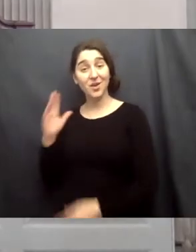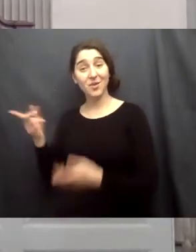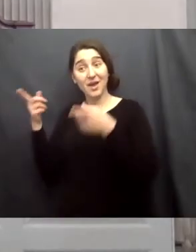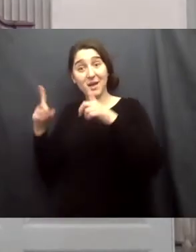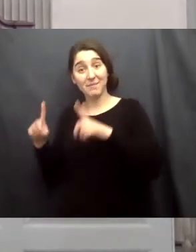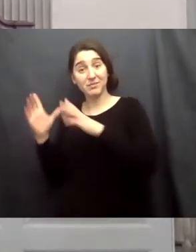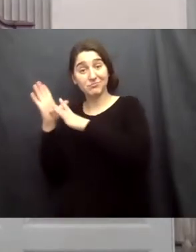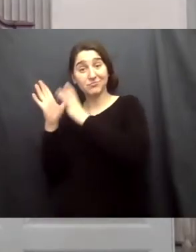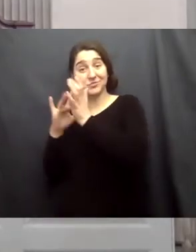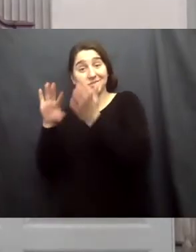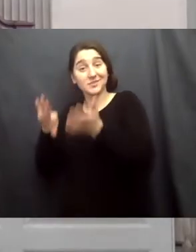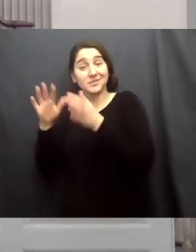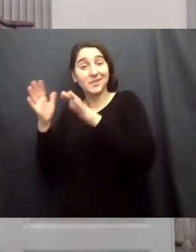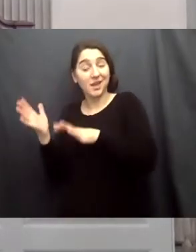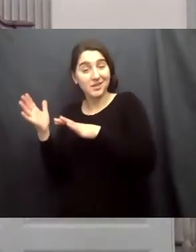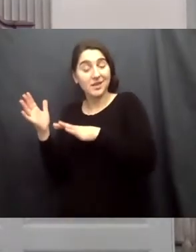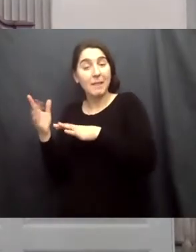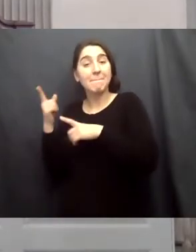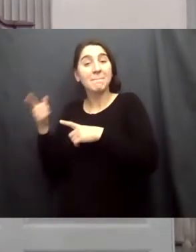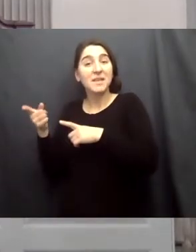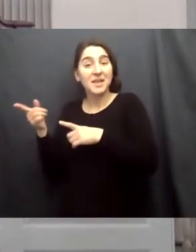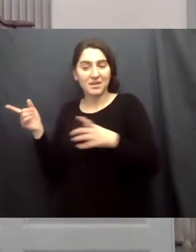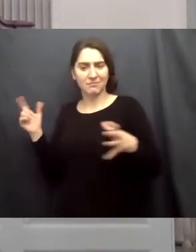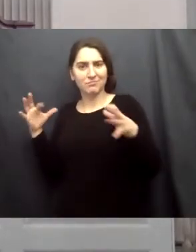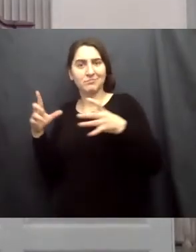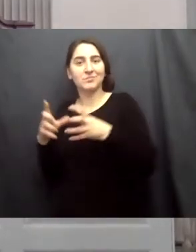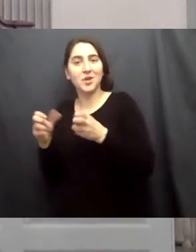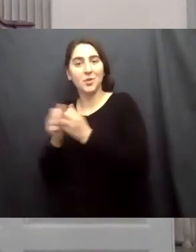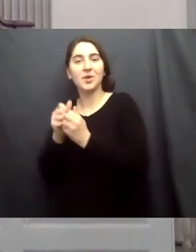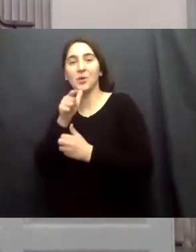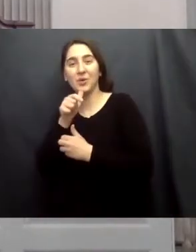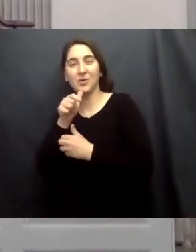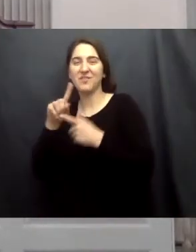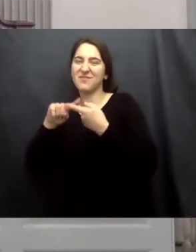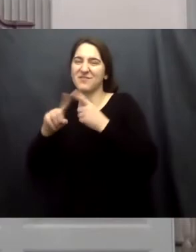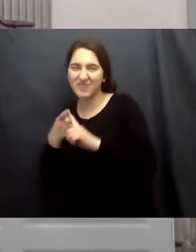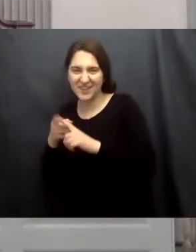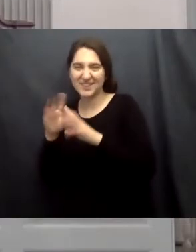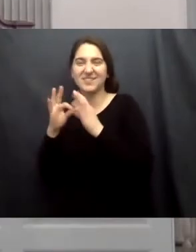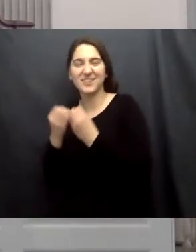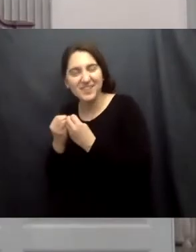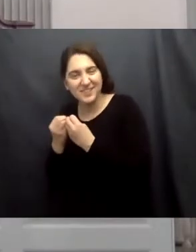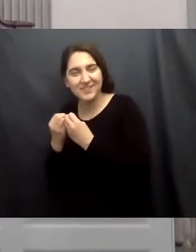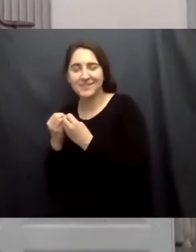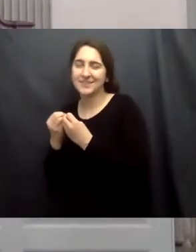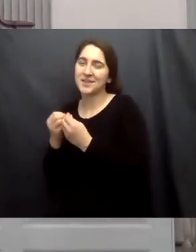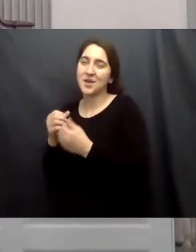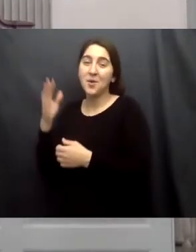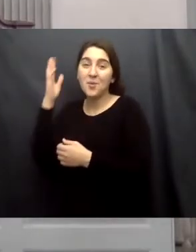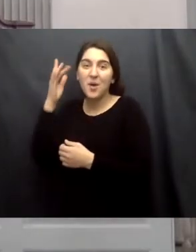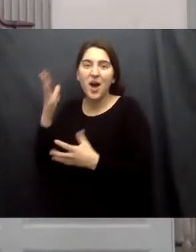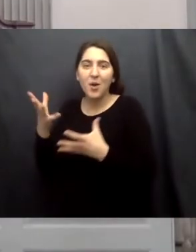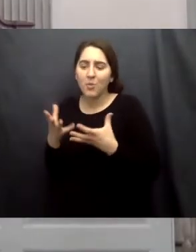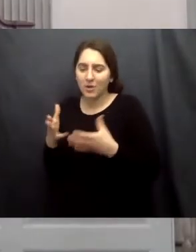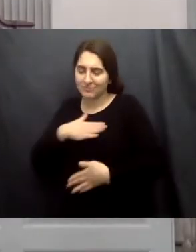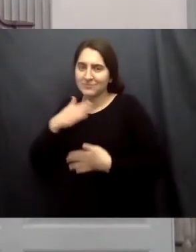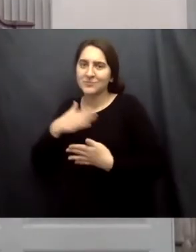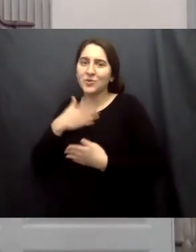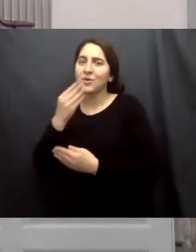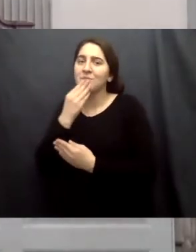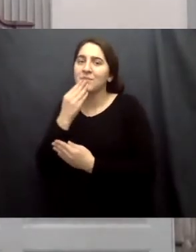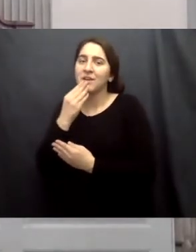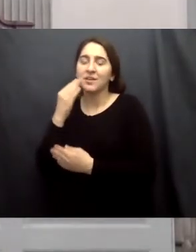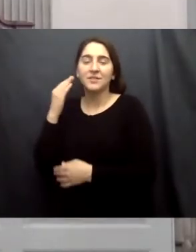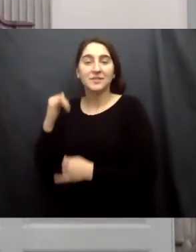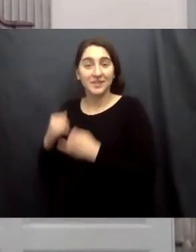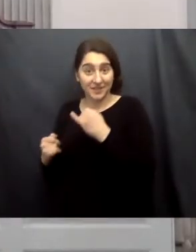On the night when he was betrayed, Jesus gathered with his friends and loved ones, as was his custom, to enjoy